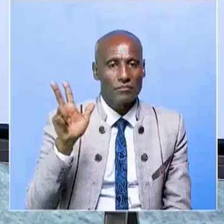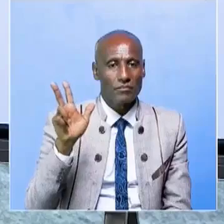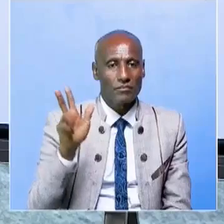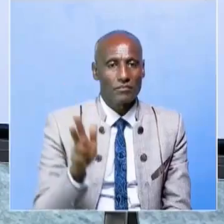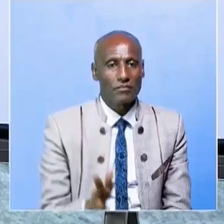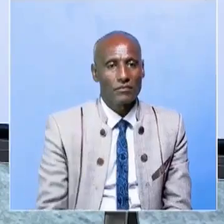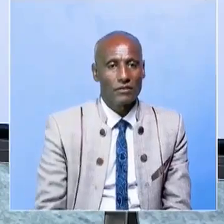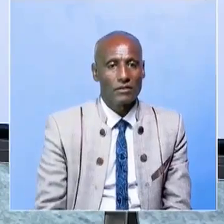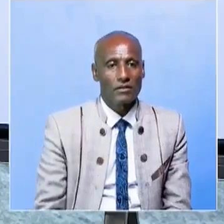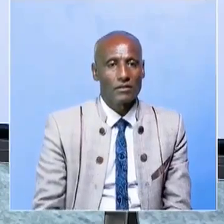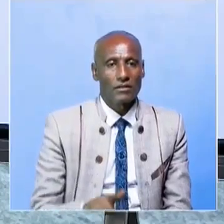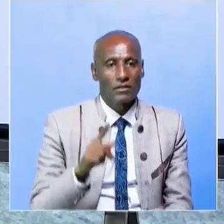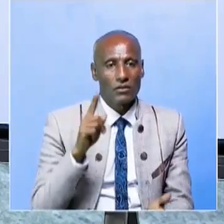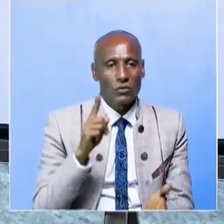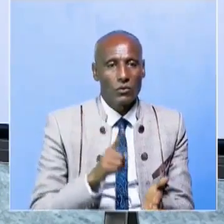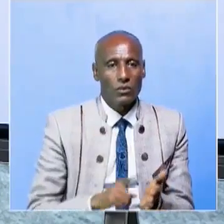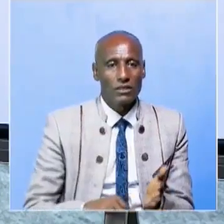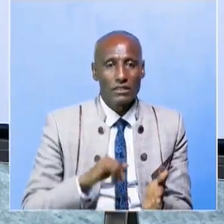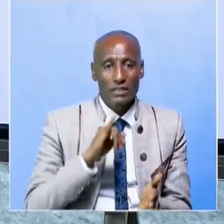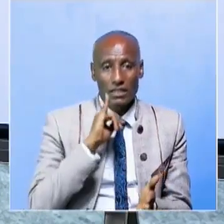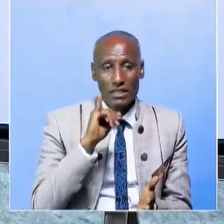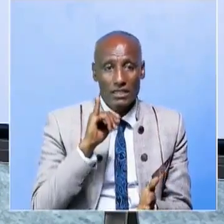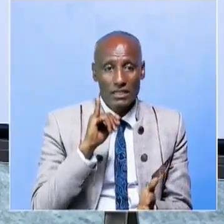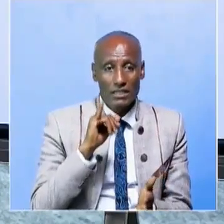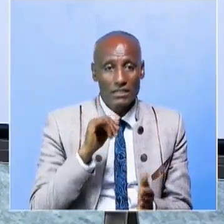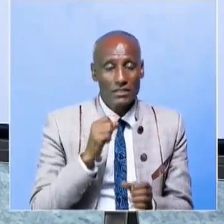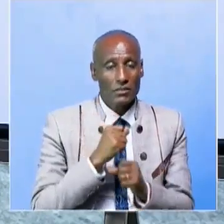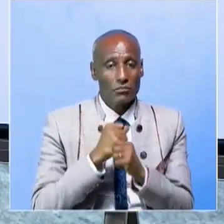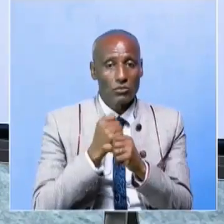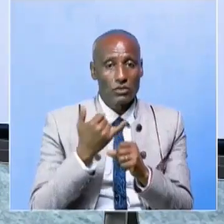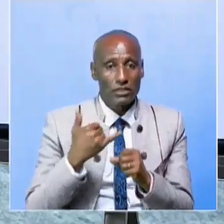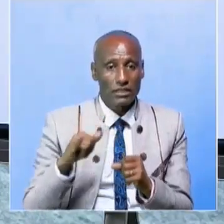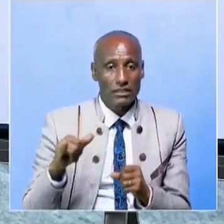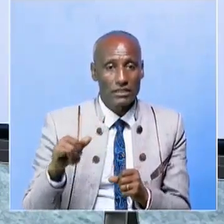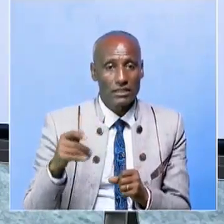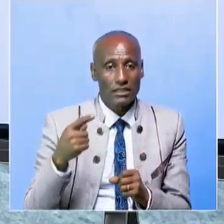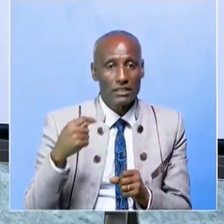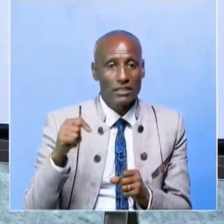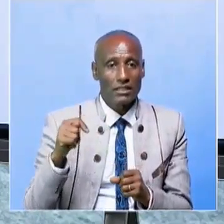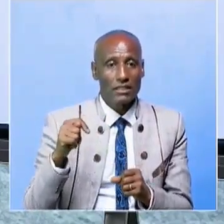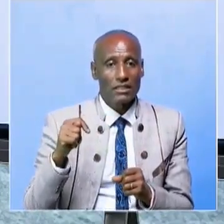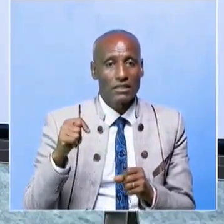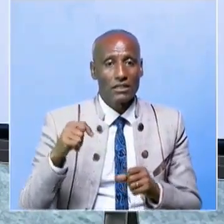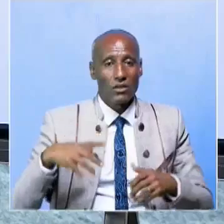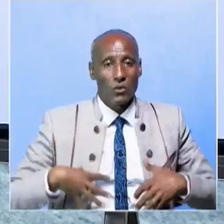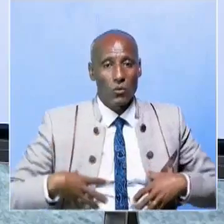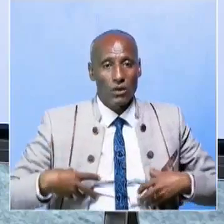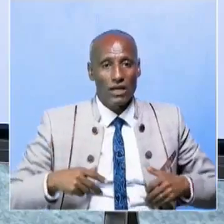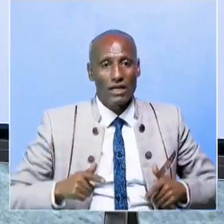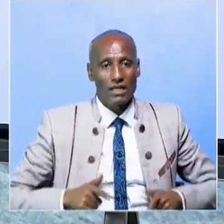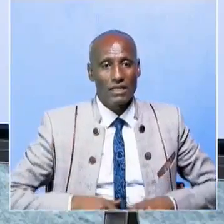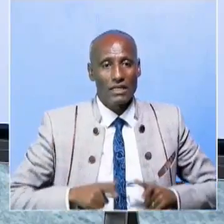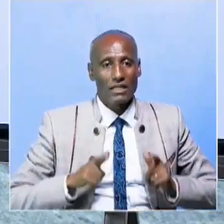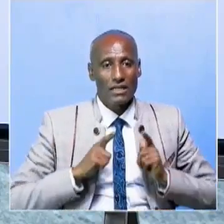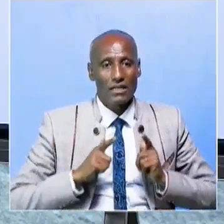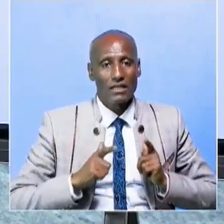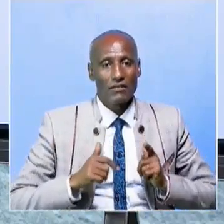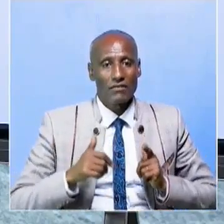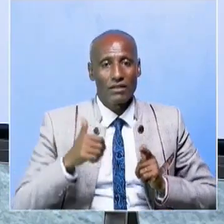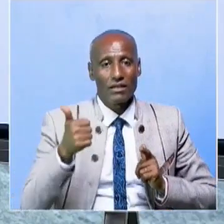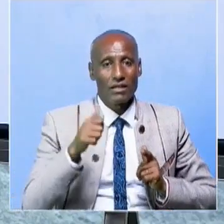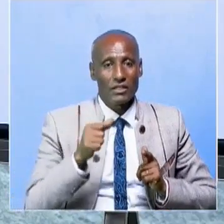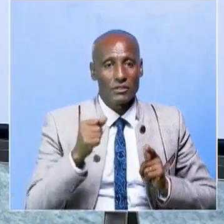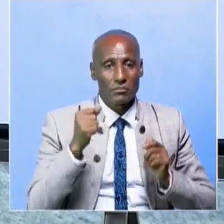So what is protecting the wildlife as much as possible? So put your answer in the blank space or in the gap.